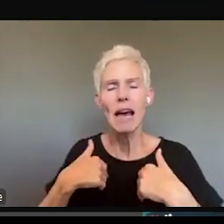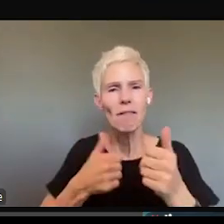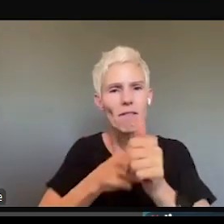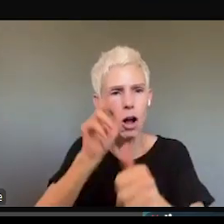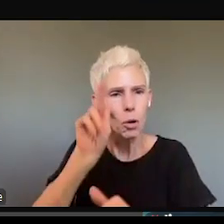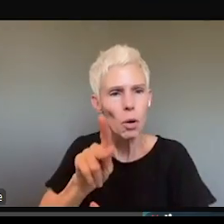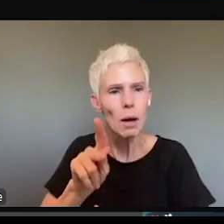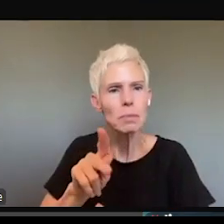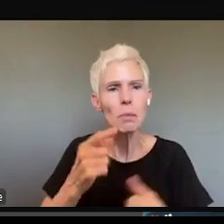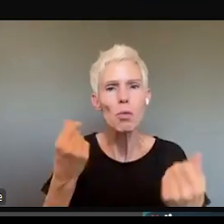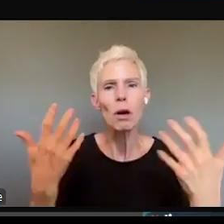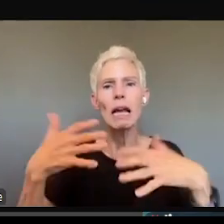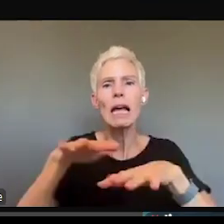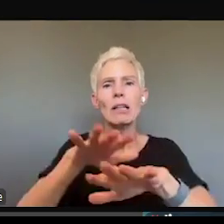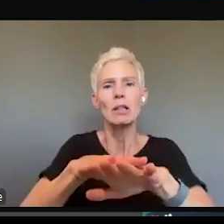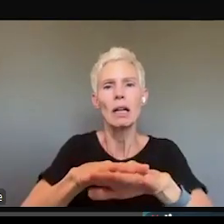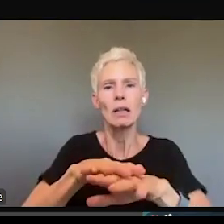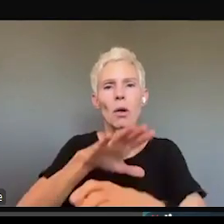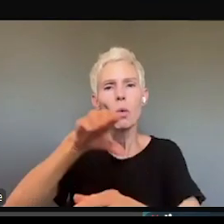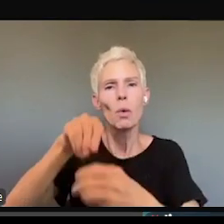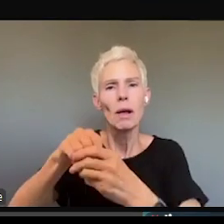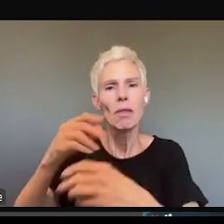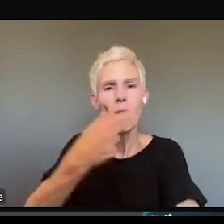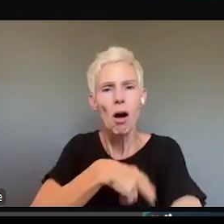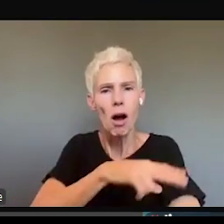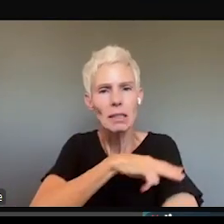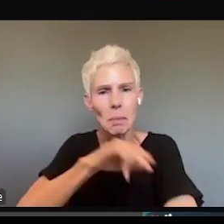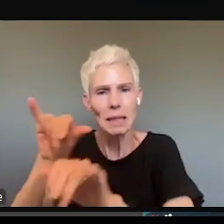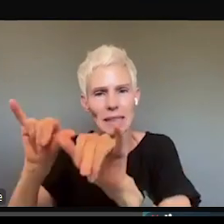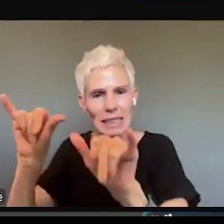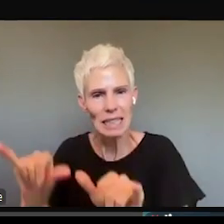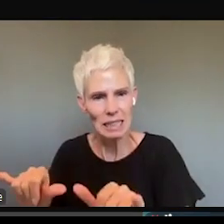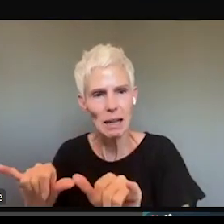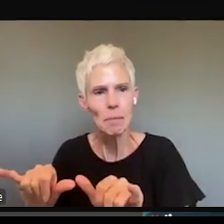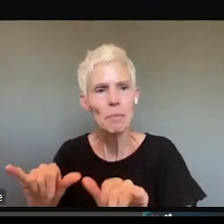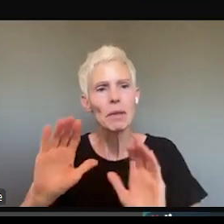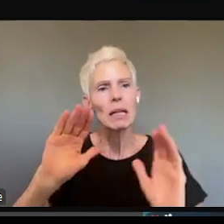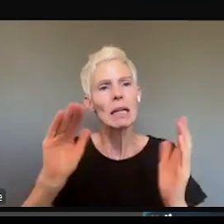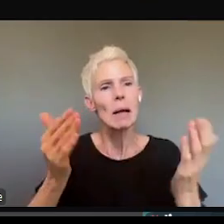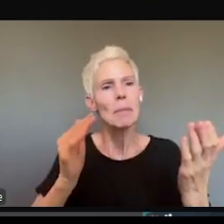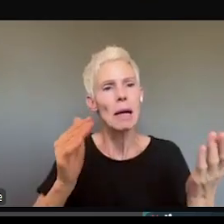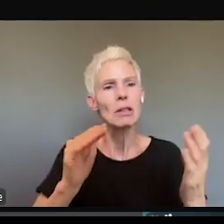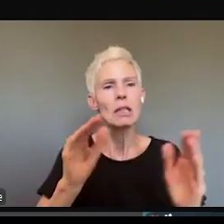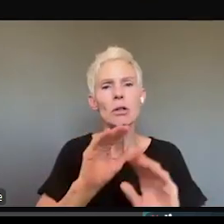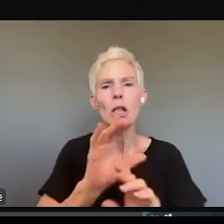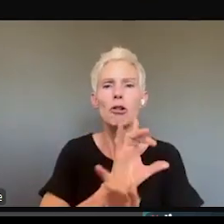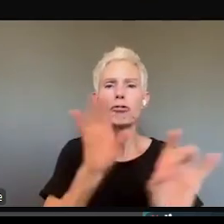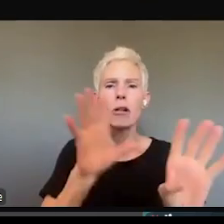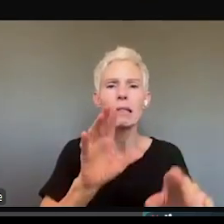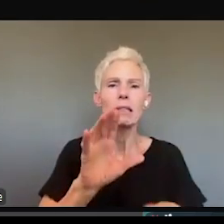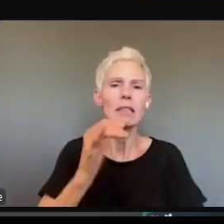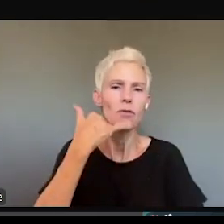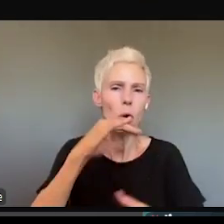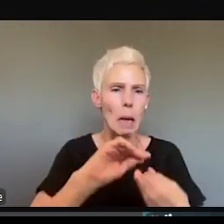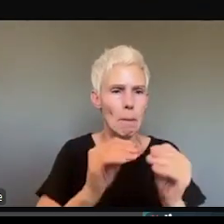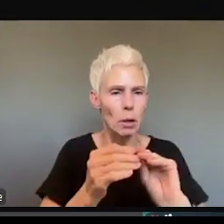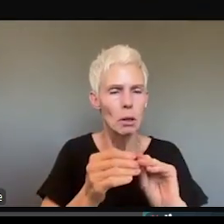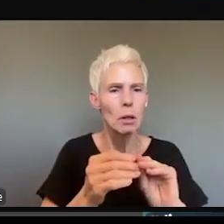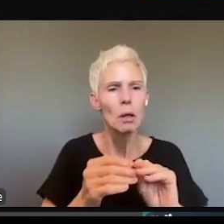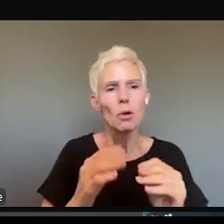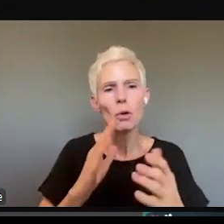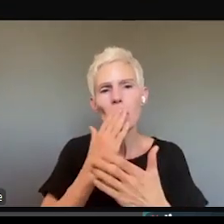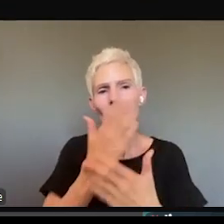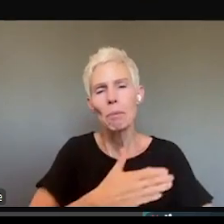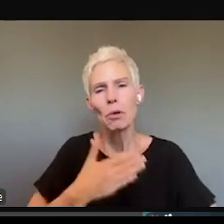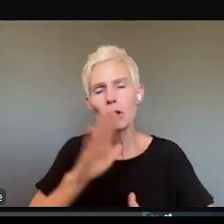more integrated within the hospital system compared to sort of the crisis line system. So we really appreciate